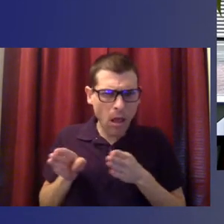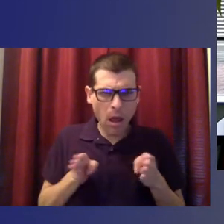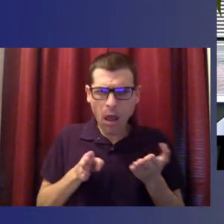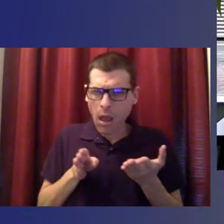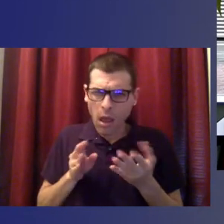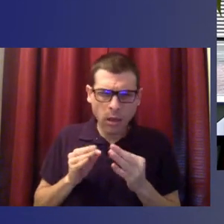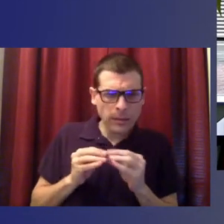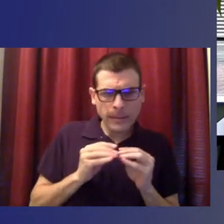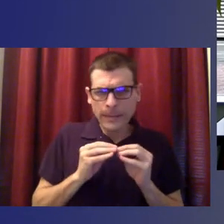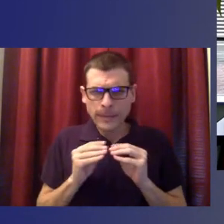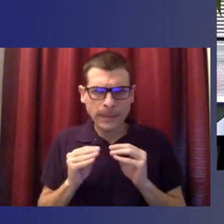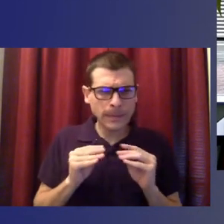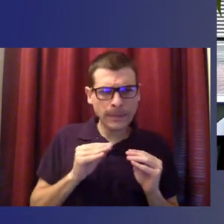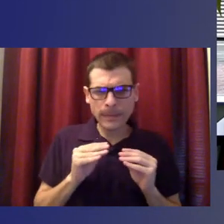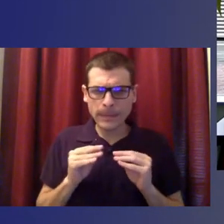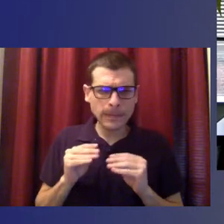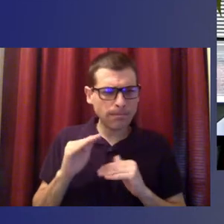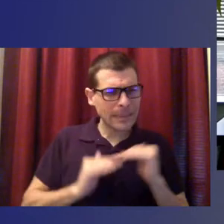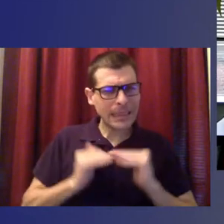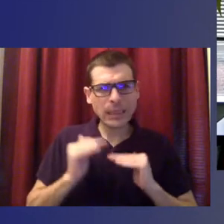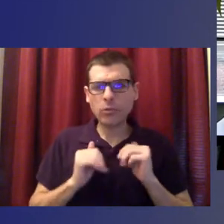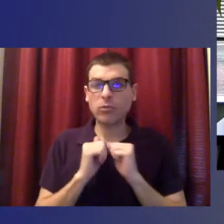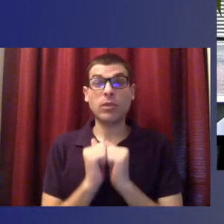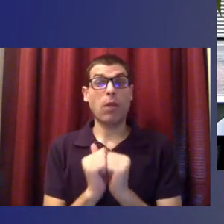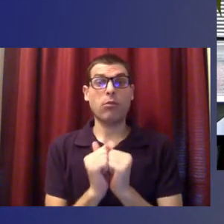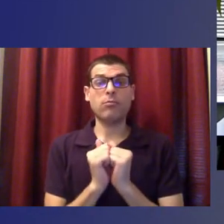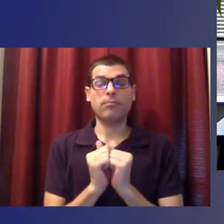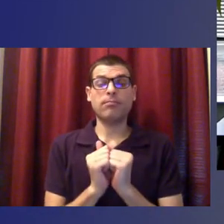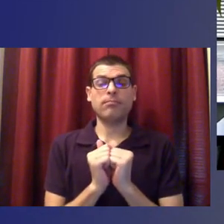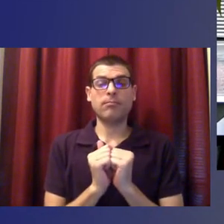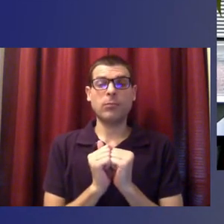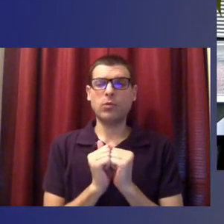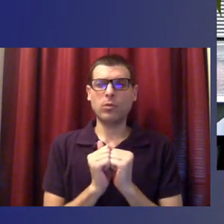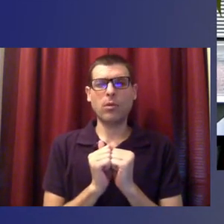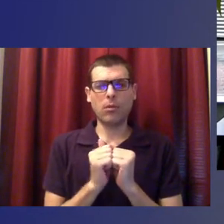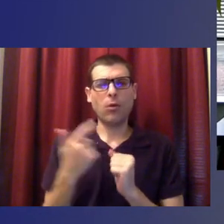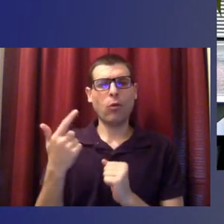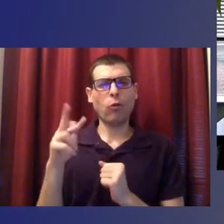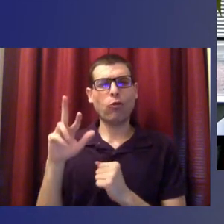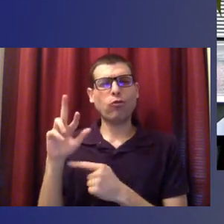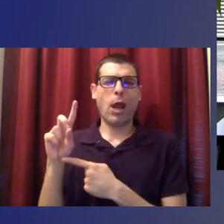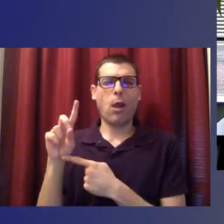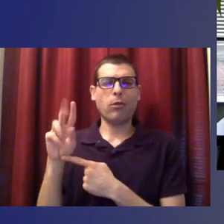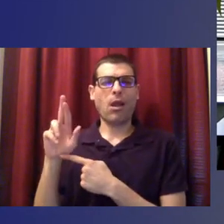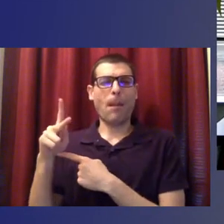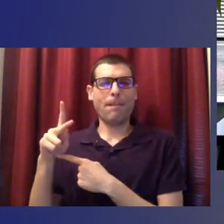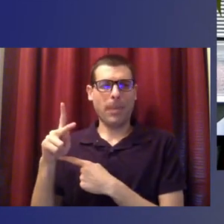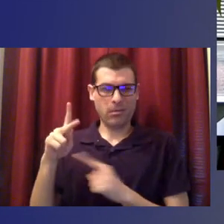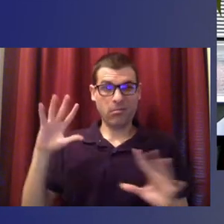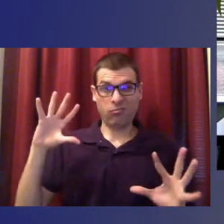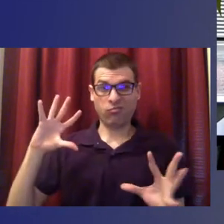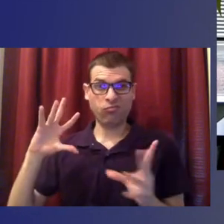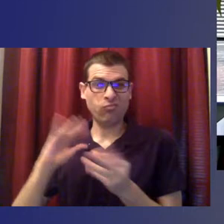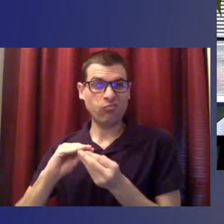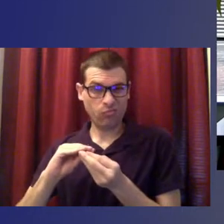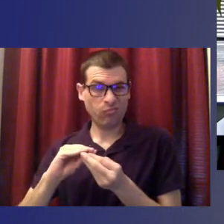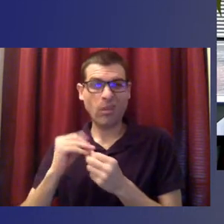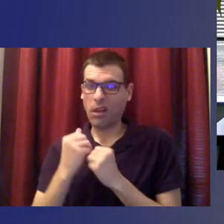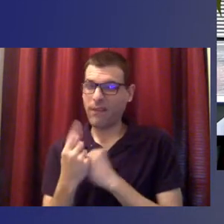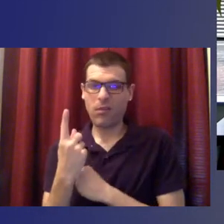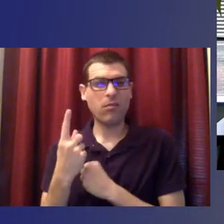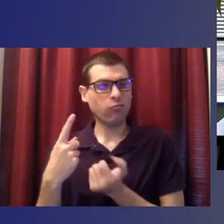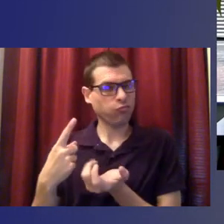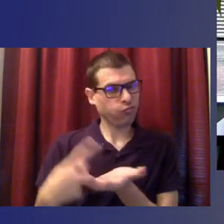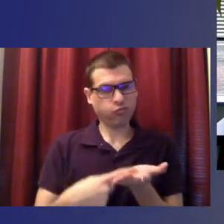with people at work in the county. And we use that same vision as we look to our services outward